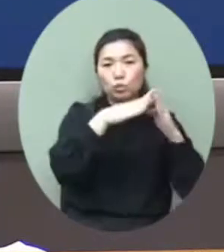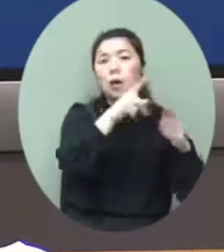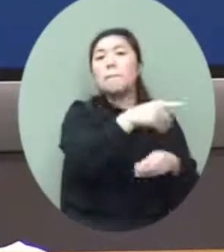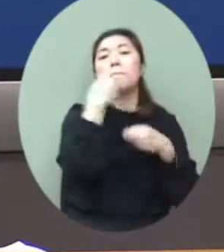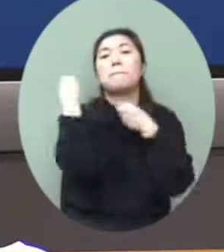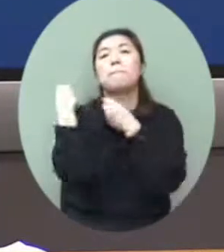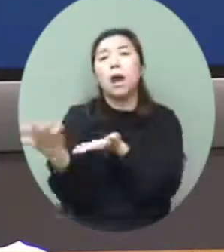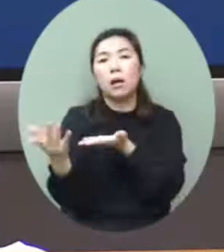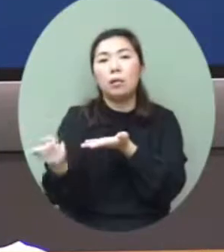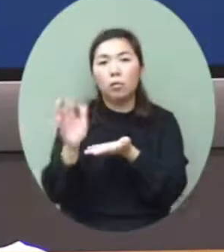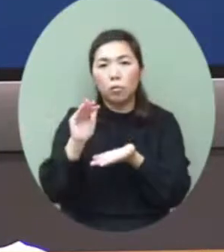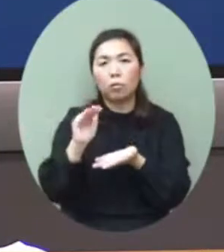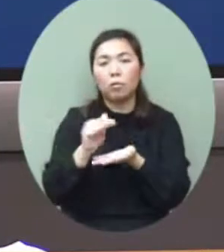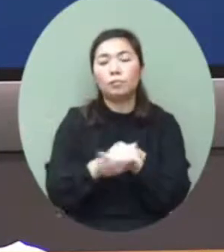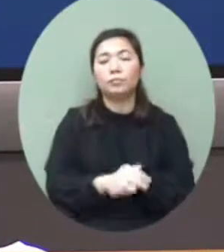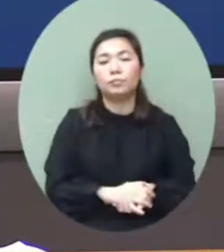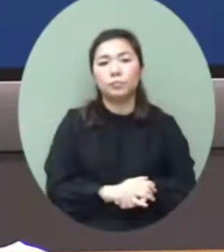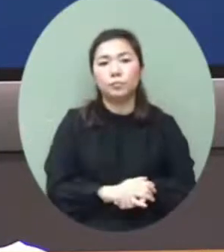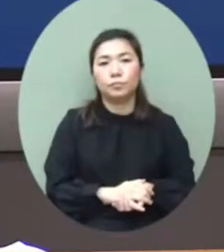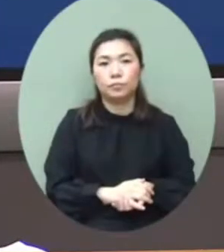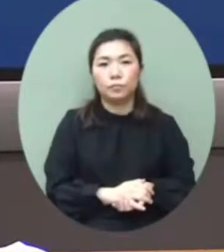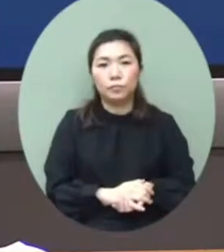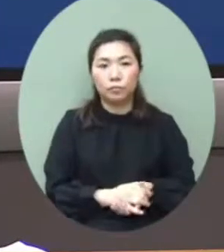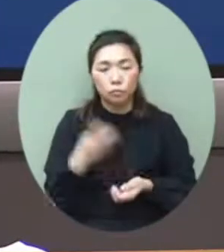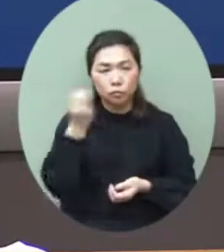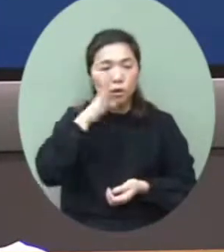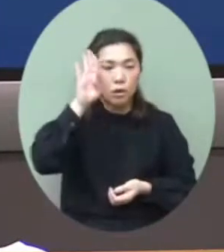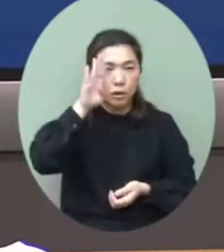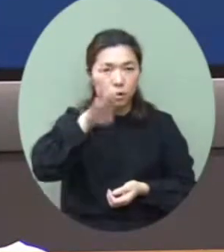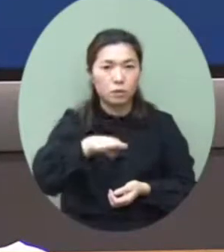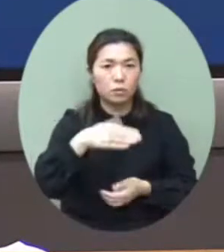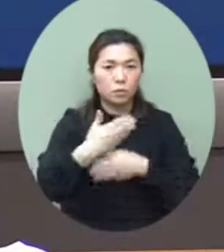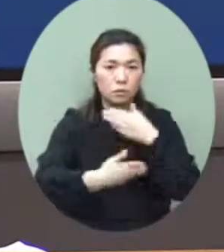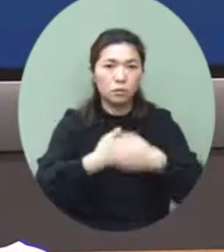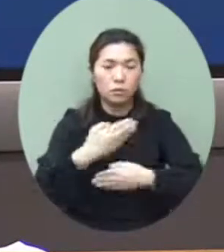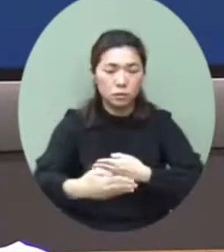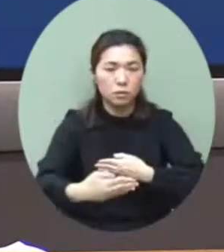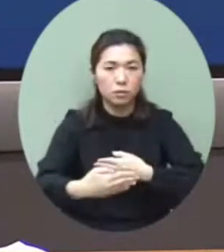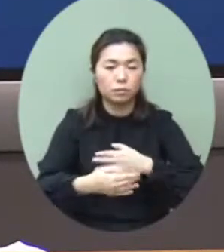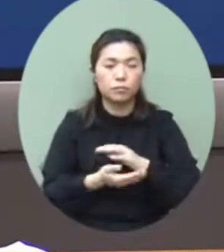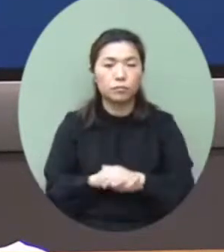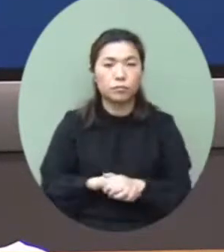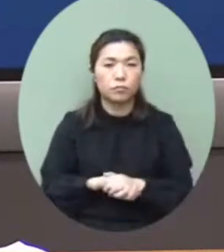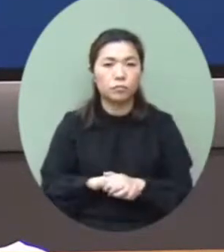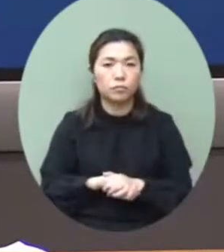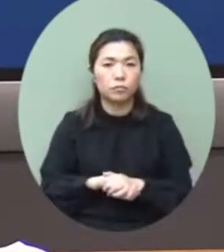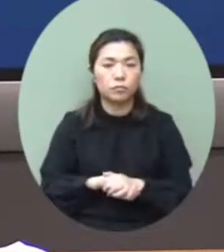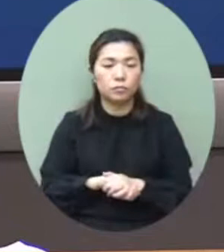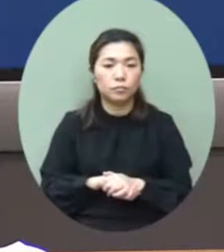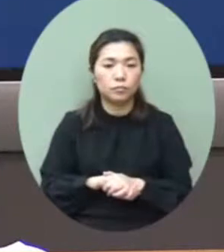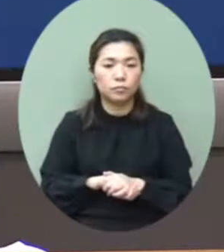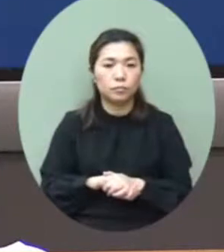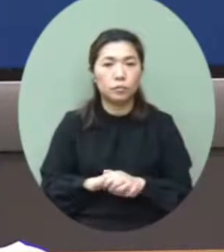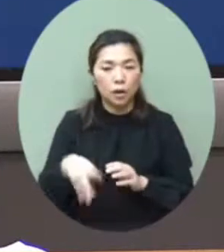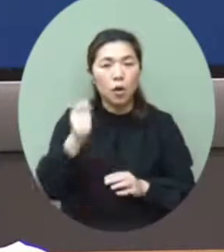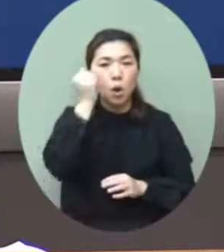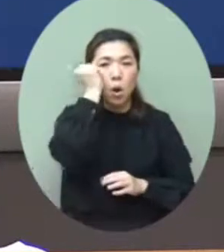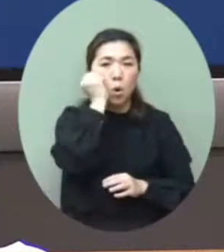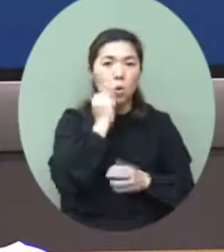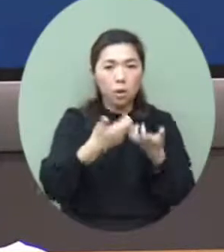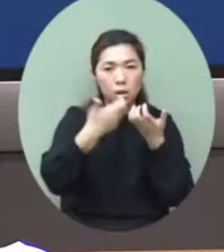because the drugs are not yet registered. And so the drugs will have to come from HA's inventory.